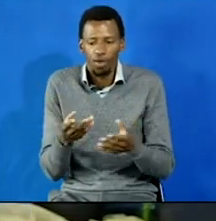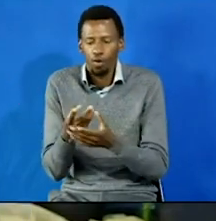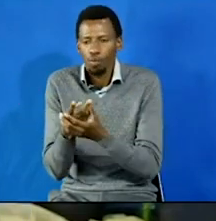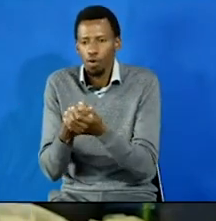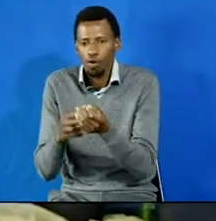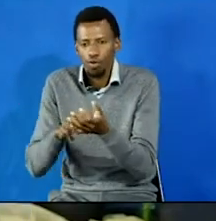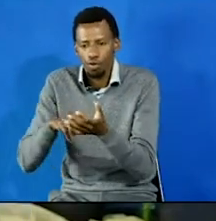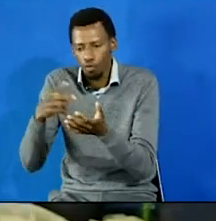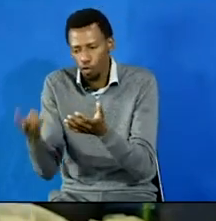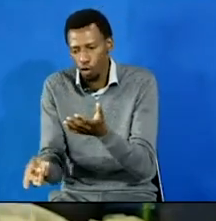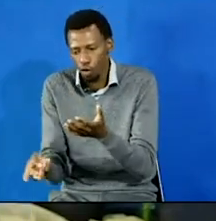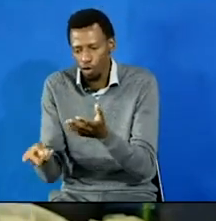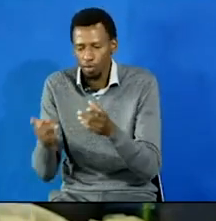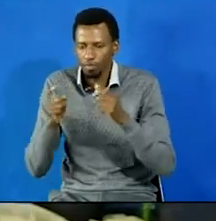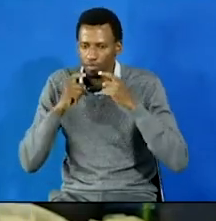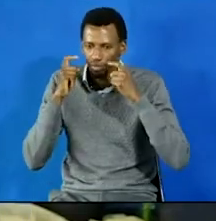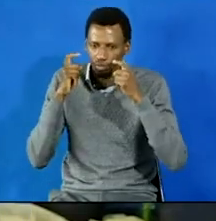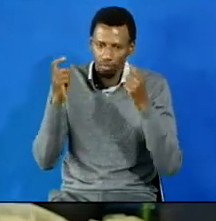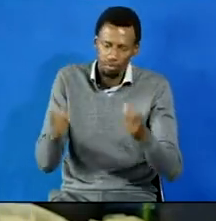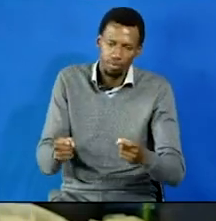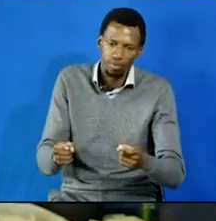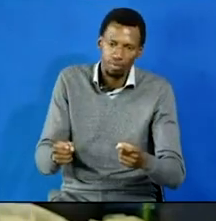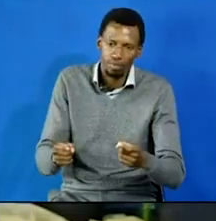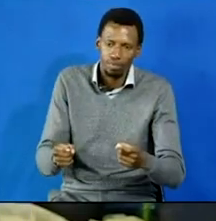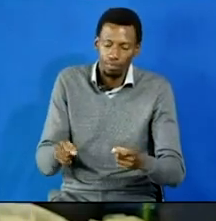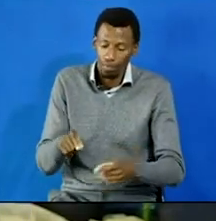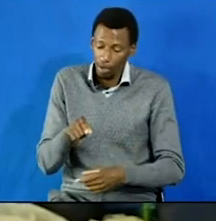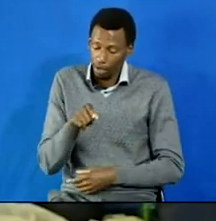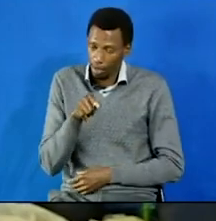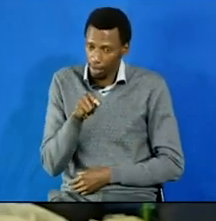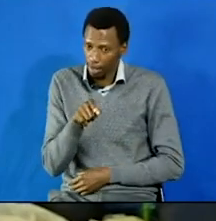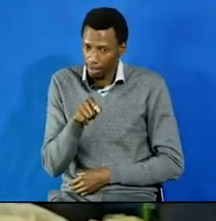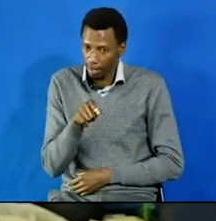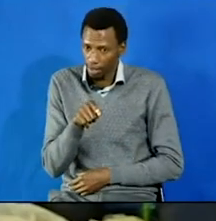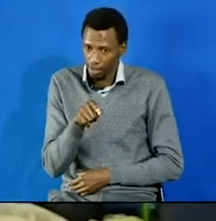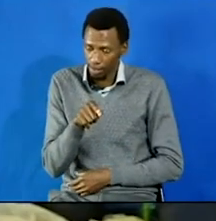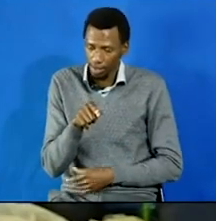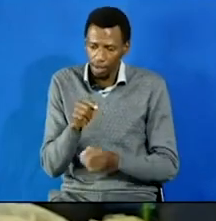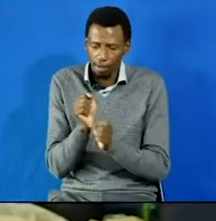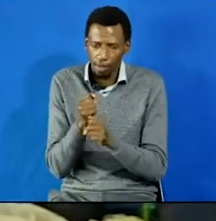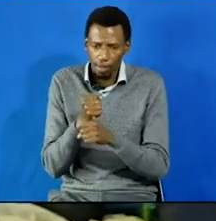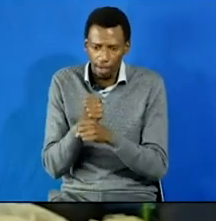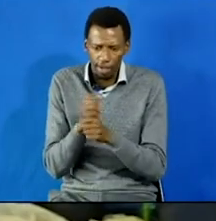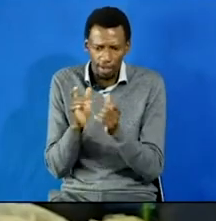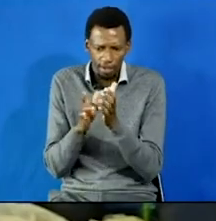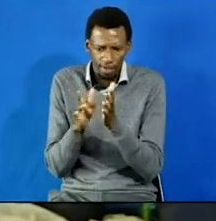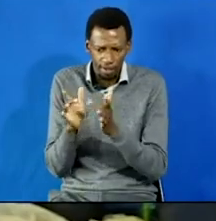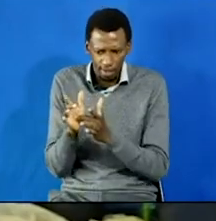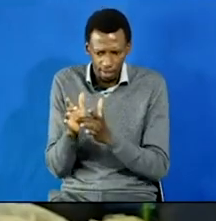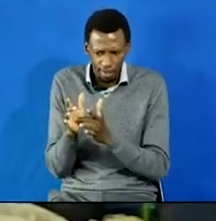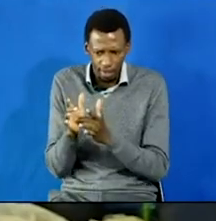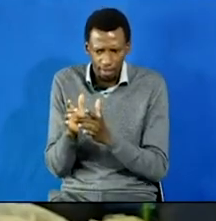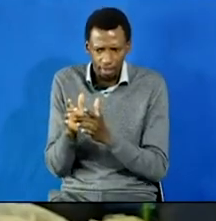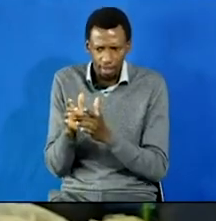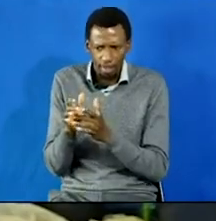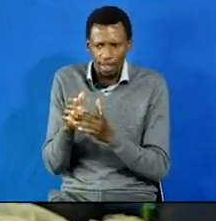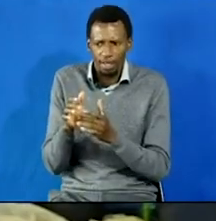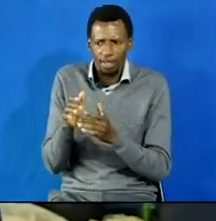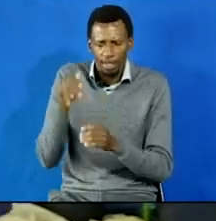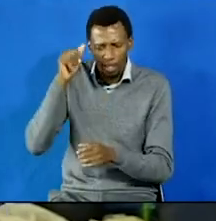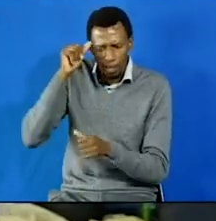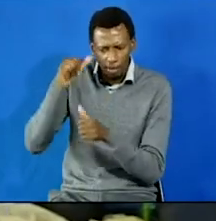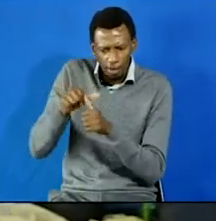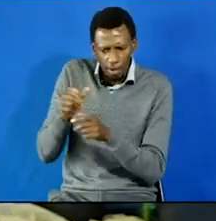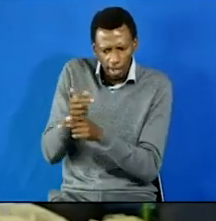sin. And that now makes him to be very careful of who am I dealing with? Of